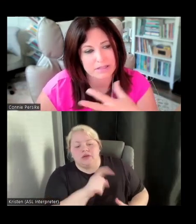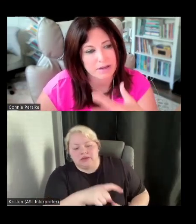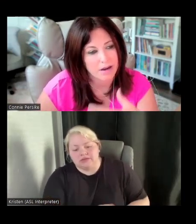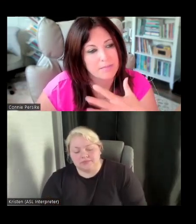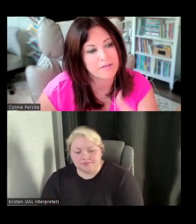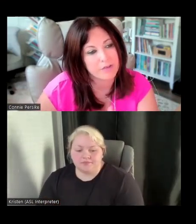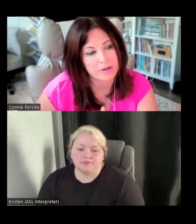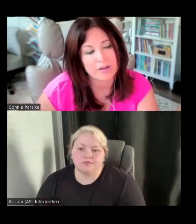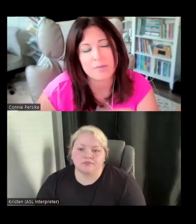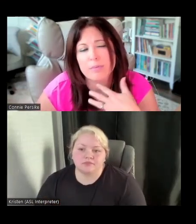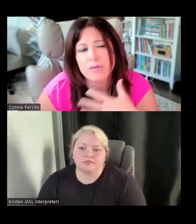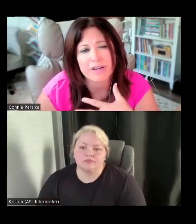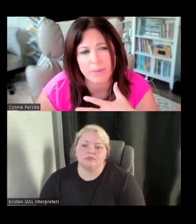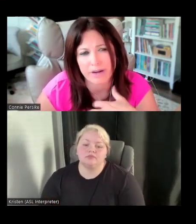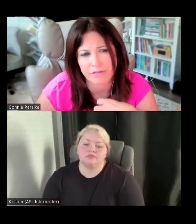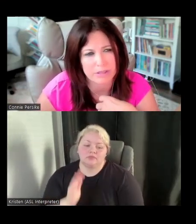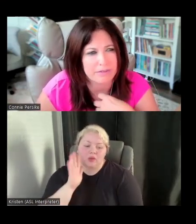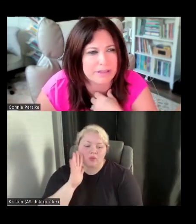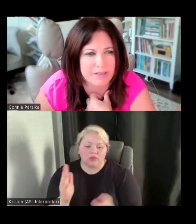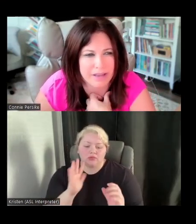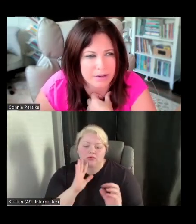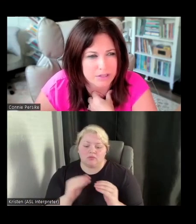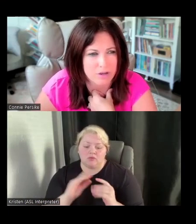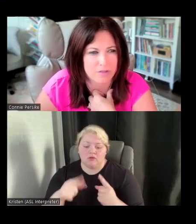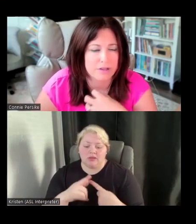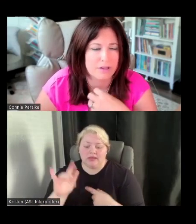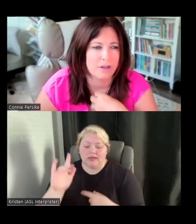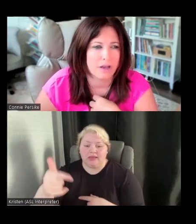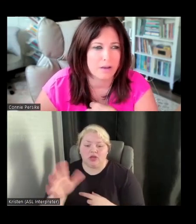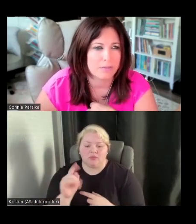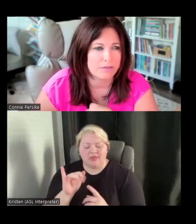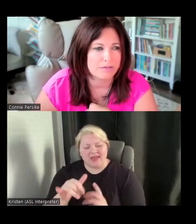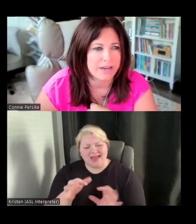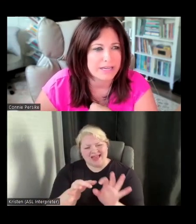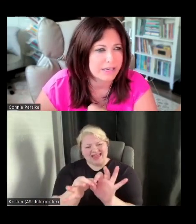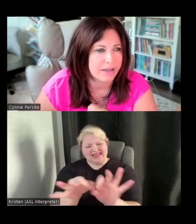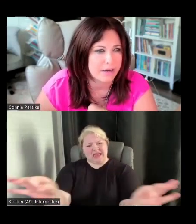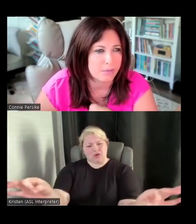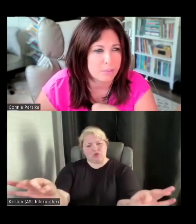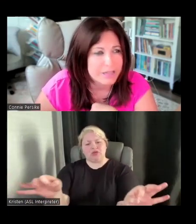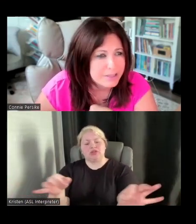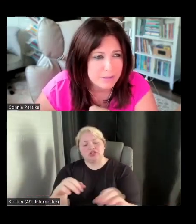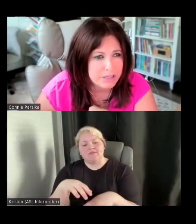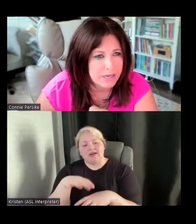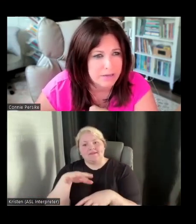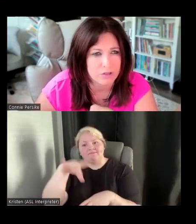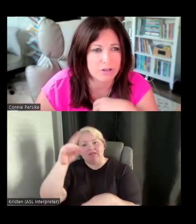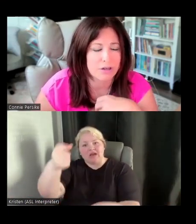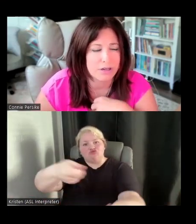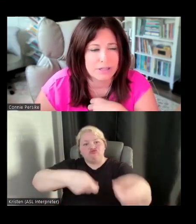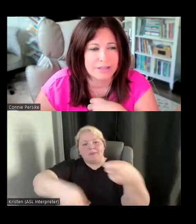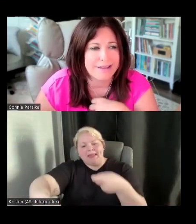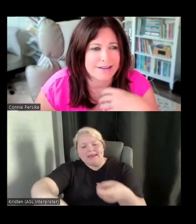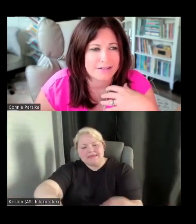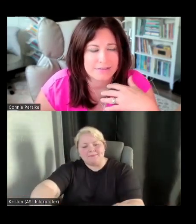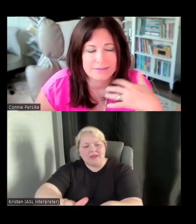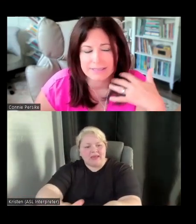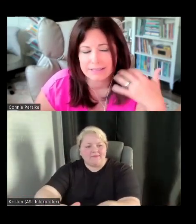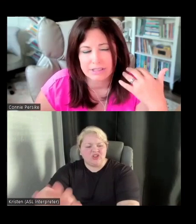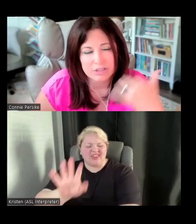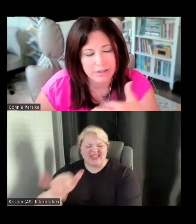as we talk further, but moving away from even the language of finding a replacement behavior,